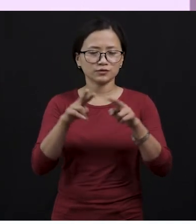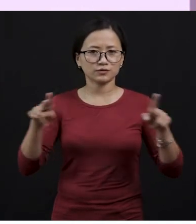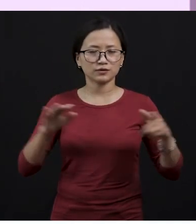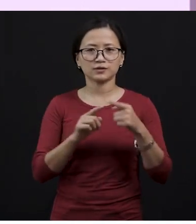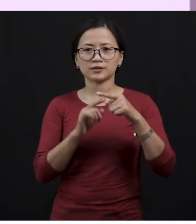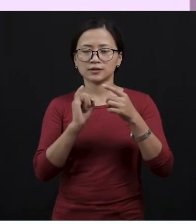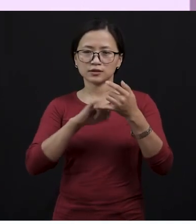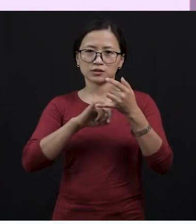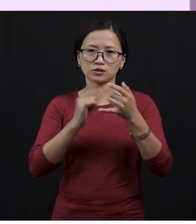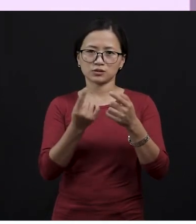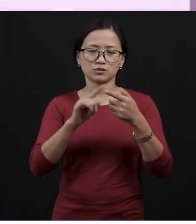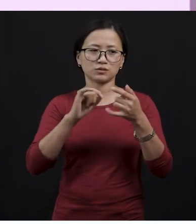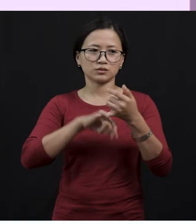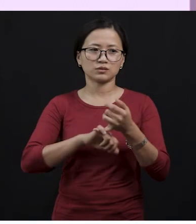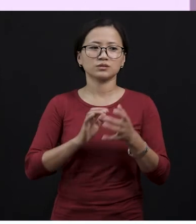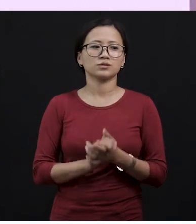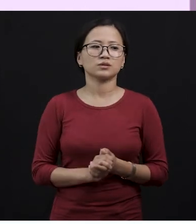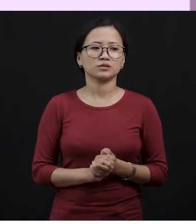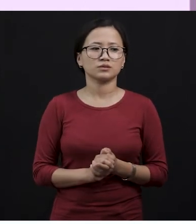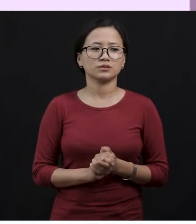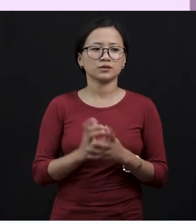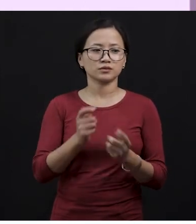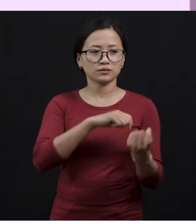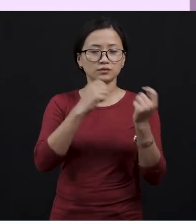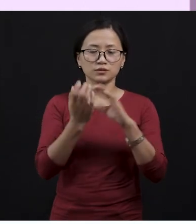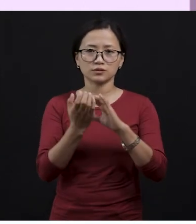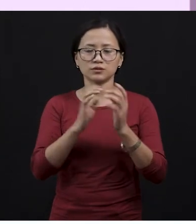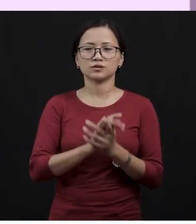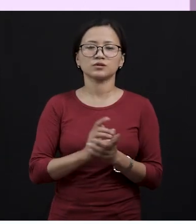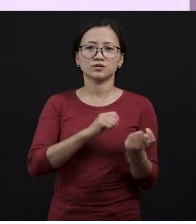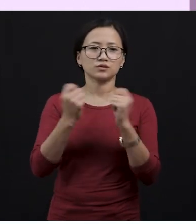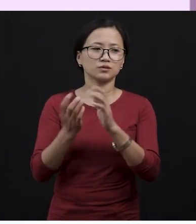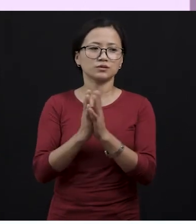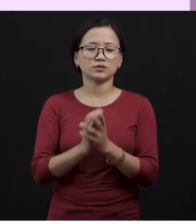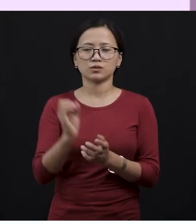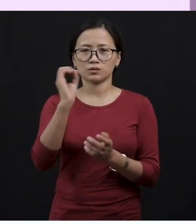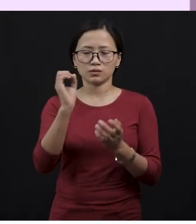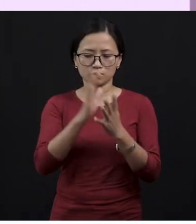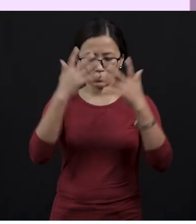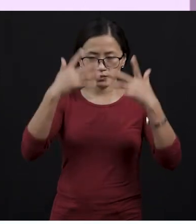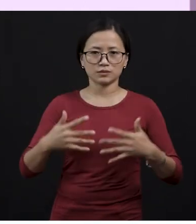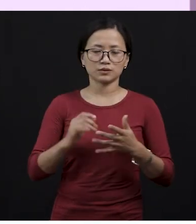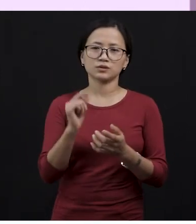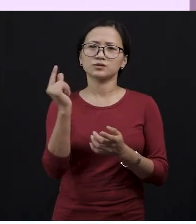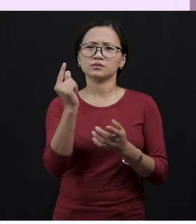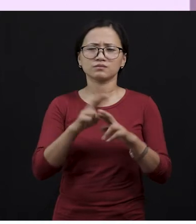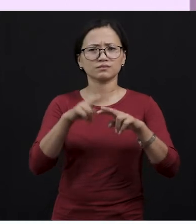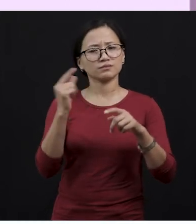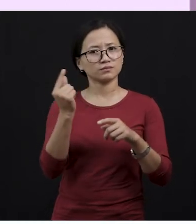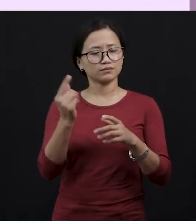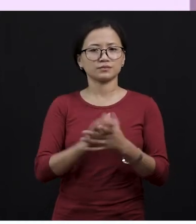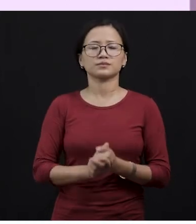in multicellular organisms like us and animals, we have specific organs. Yes or no? Different organs for different functions, okay?